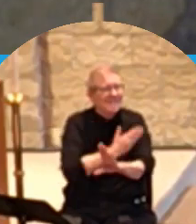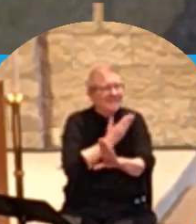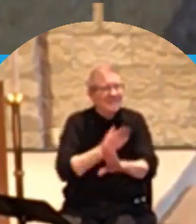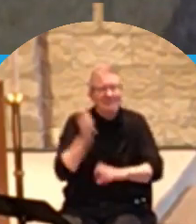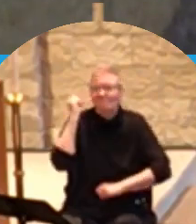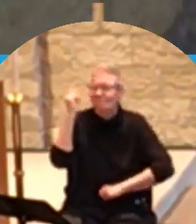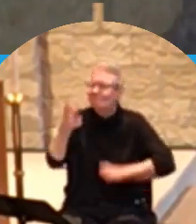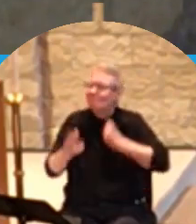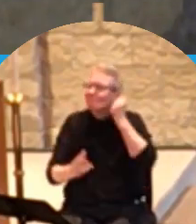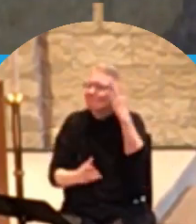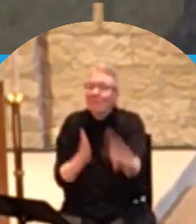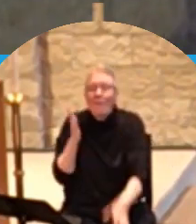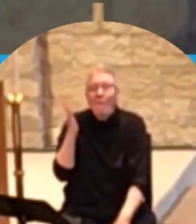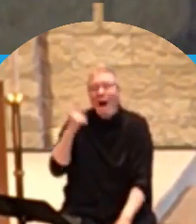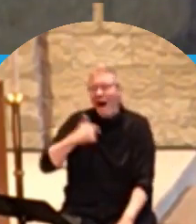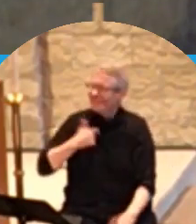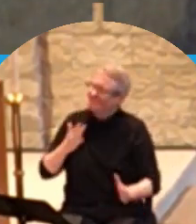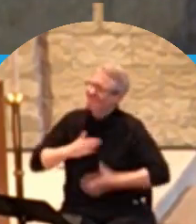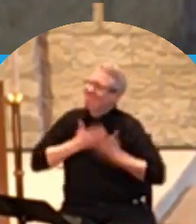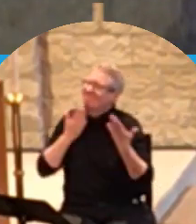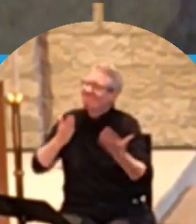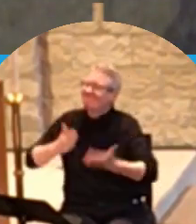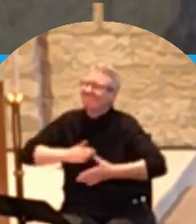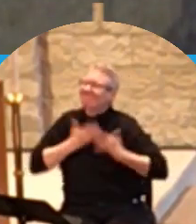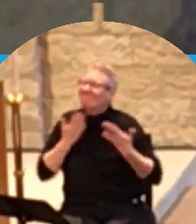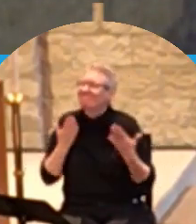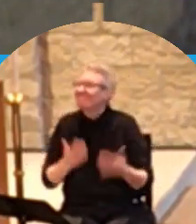Because I'm happy,